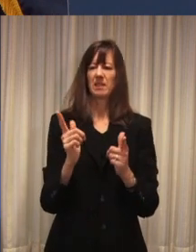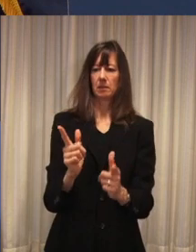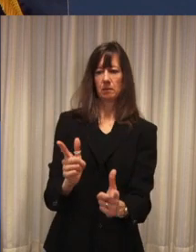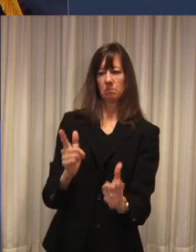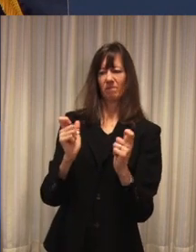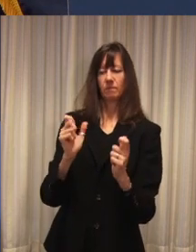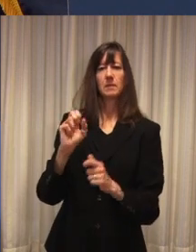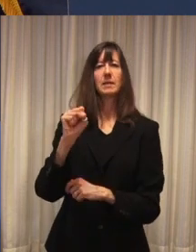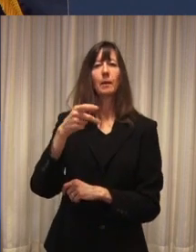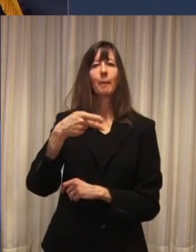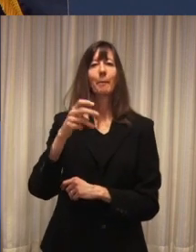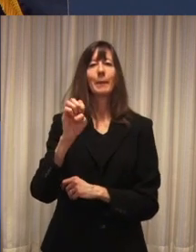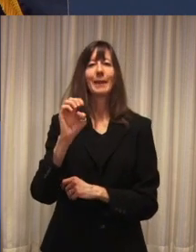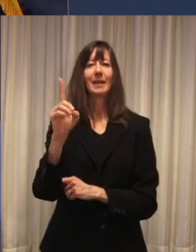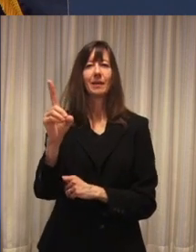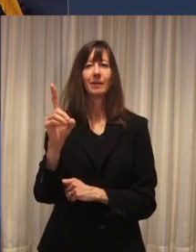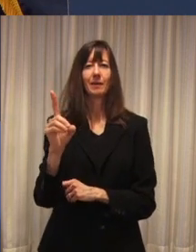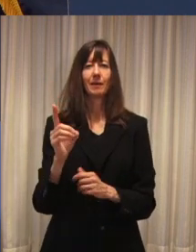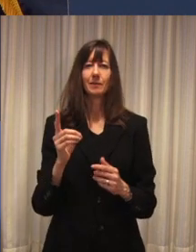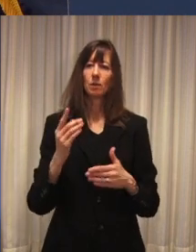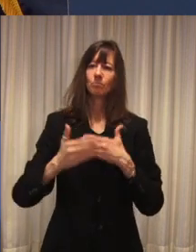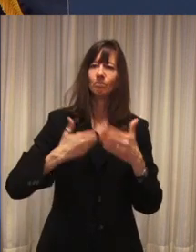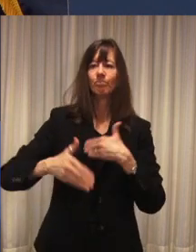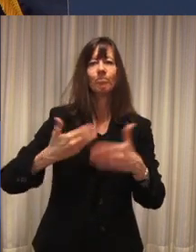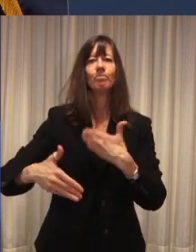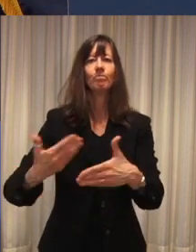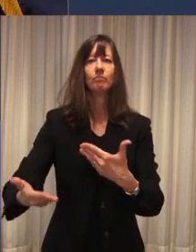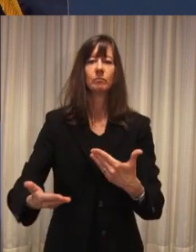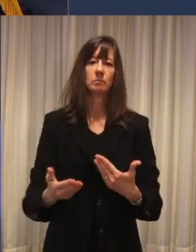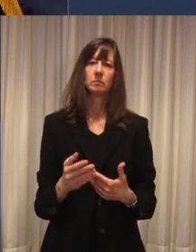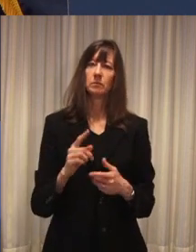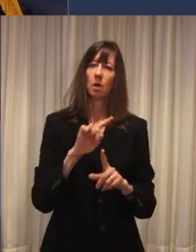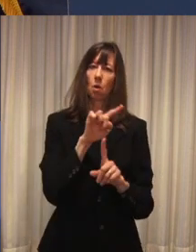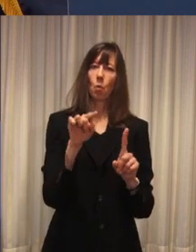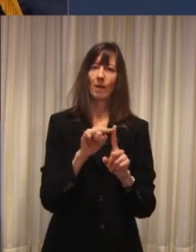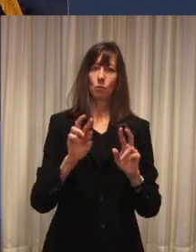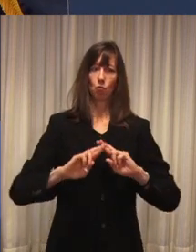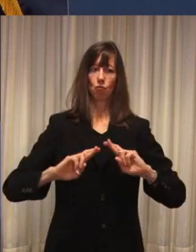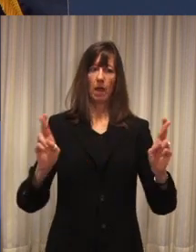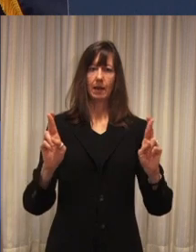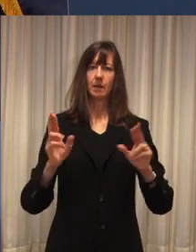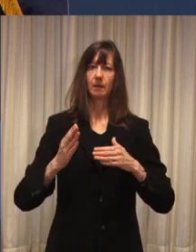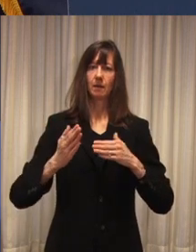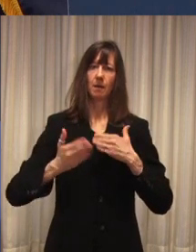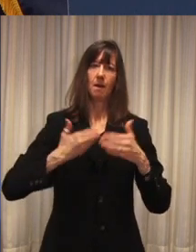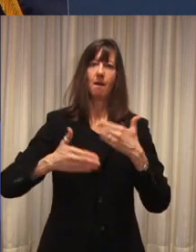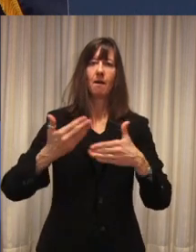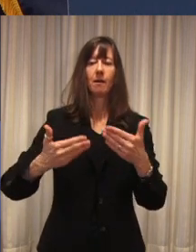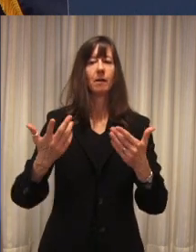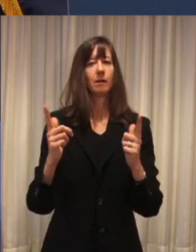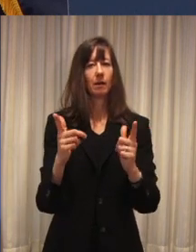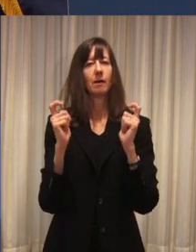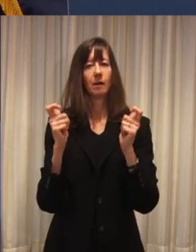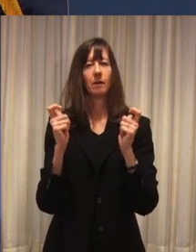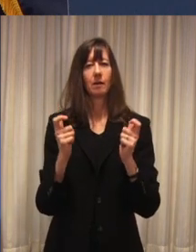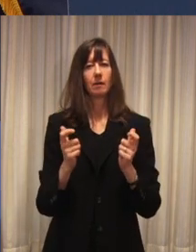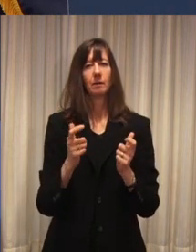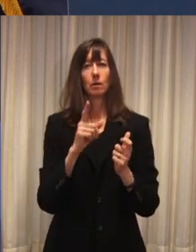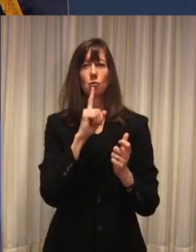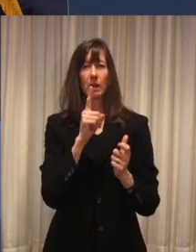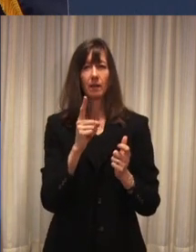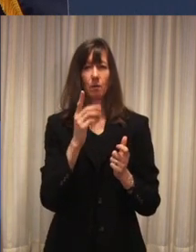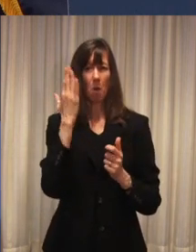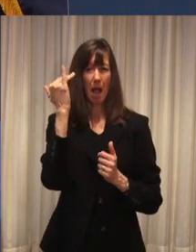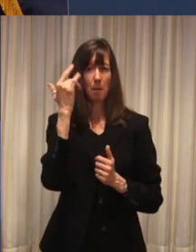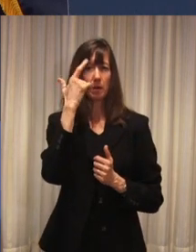quickly and smartly, but moving quickly once we're able will really matter to get things going, to get revenue flowing into our